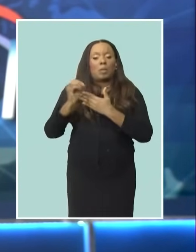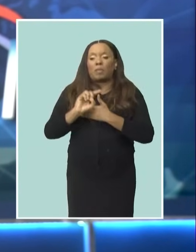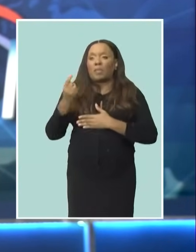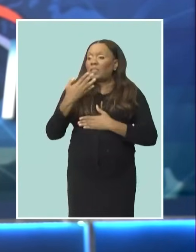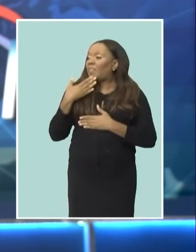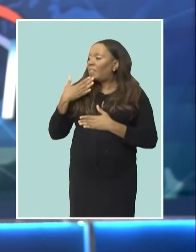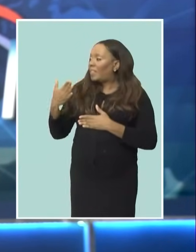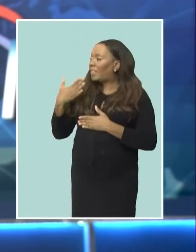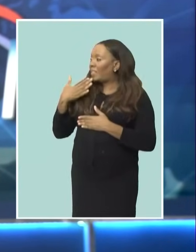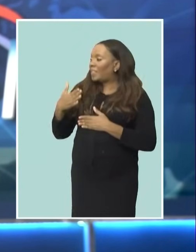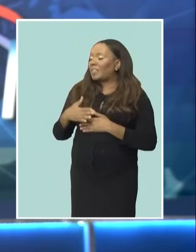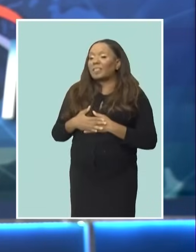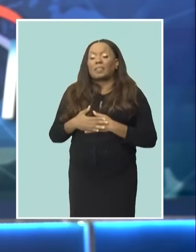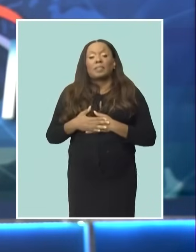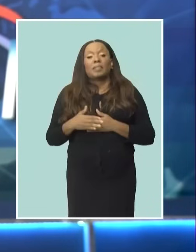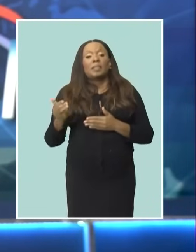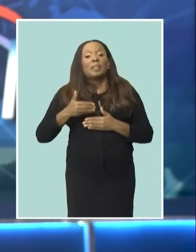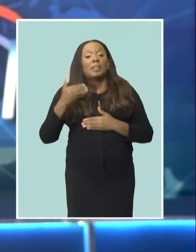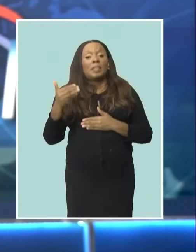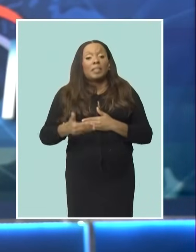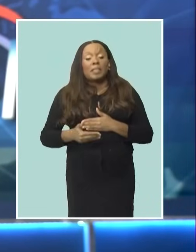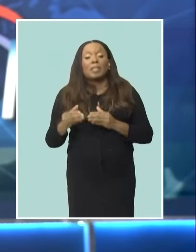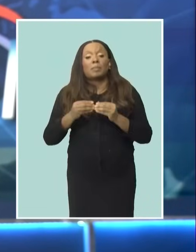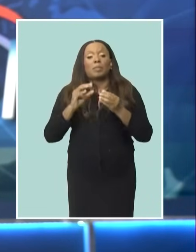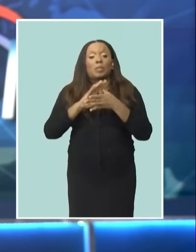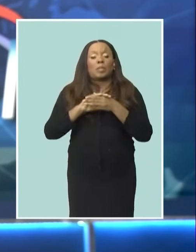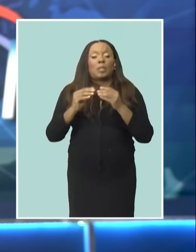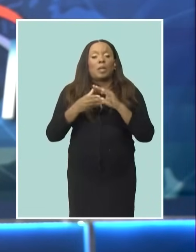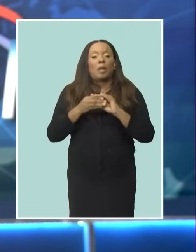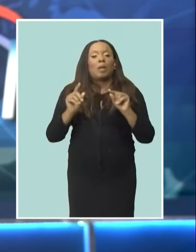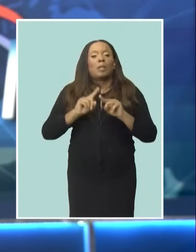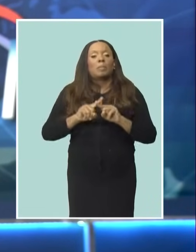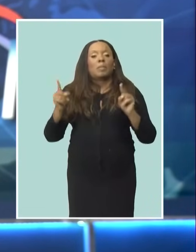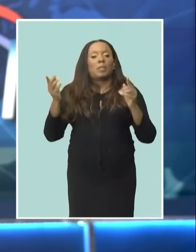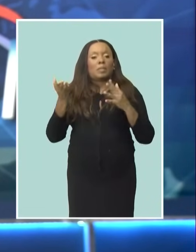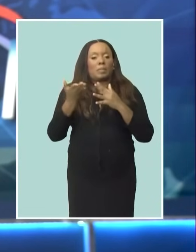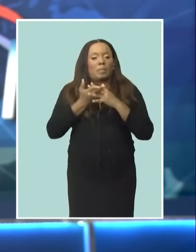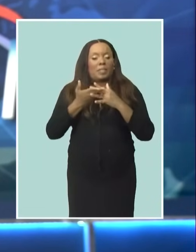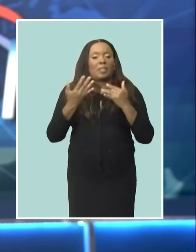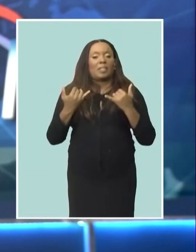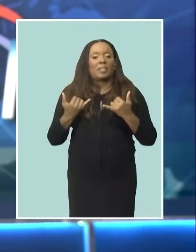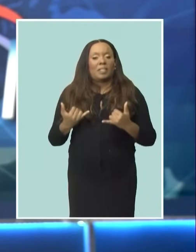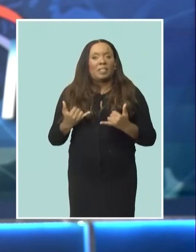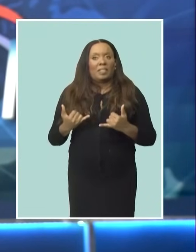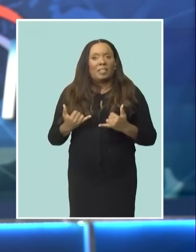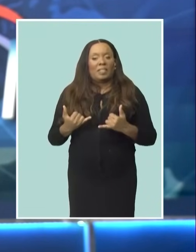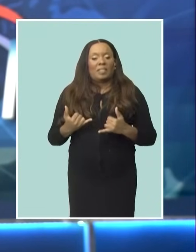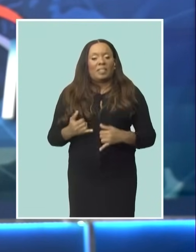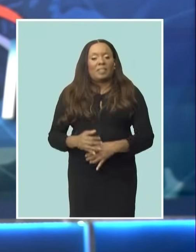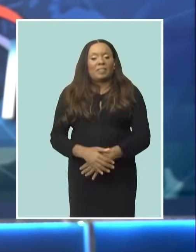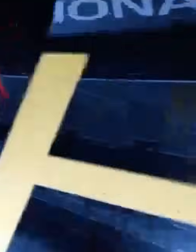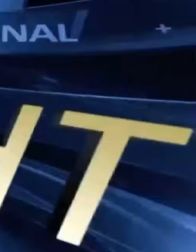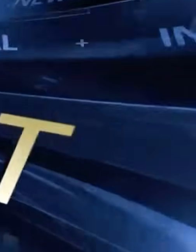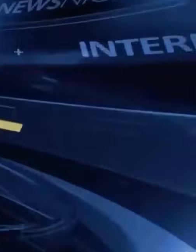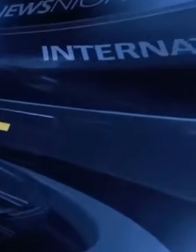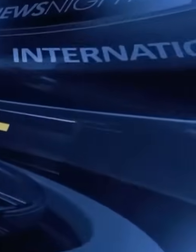Ambassador. And coming up on Newsnight, a renewed call to support the planting of 1 million trees right here in Barbados. We'll tell you more.